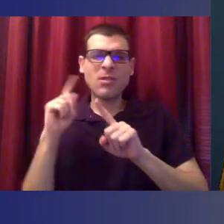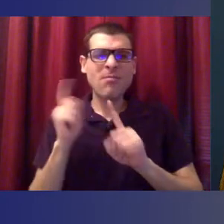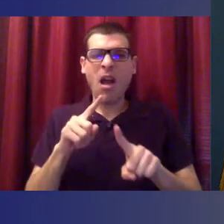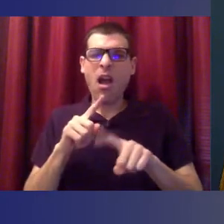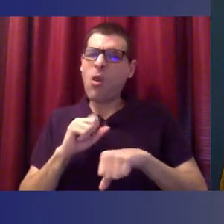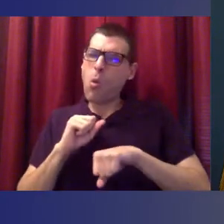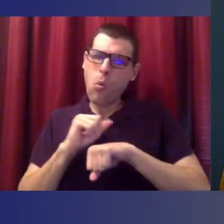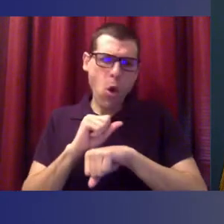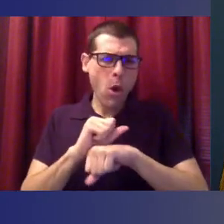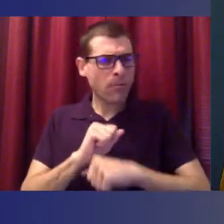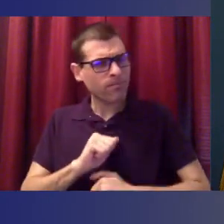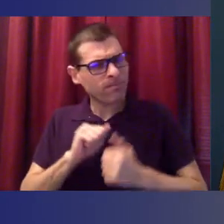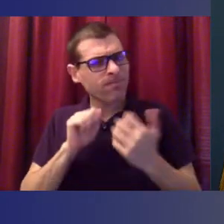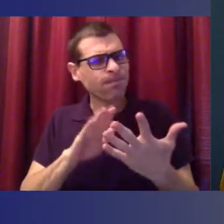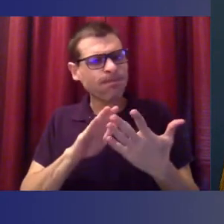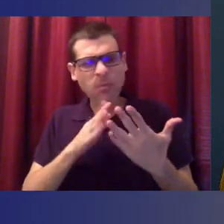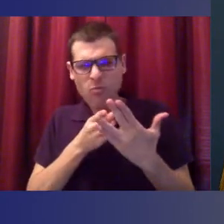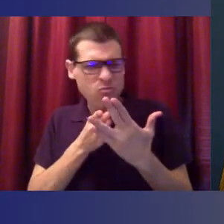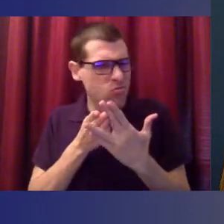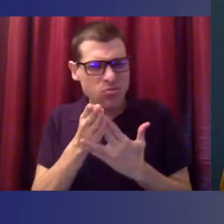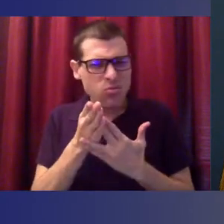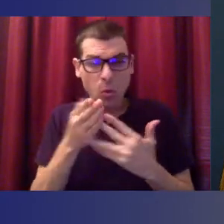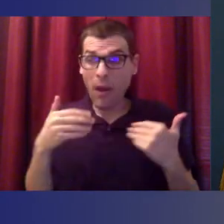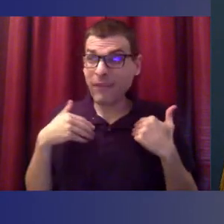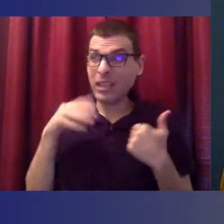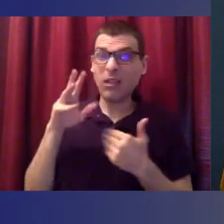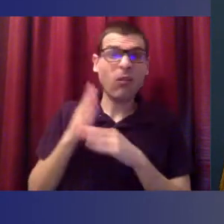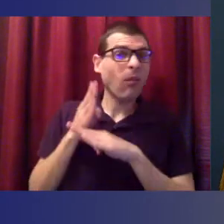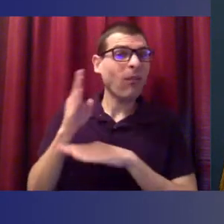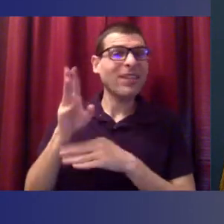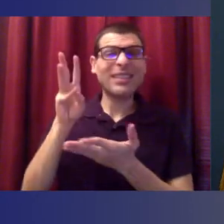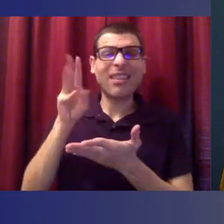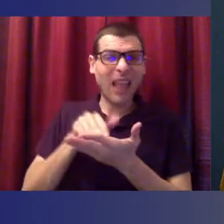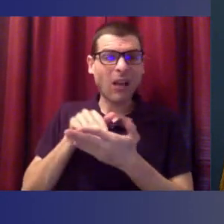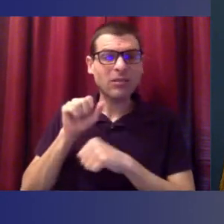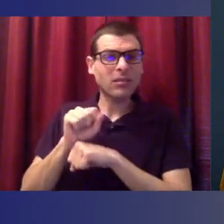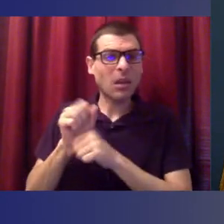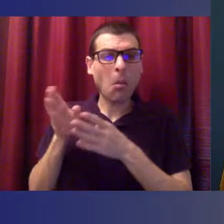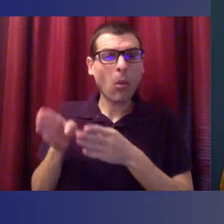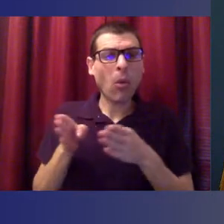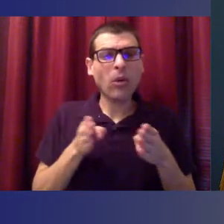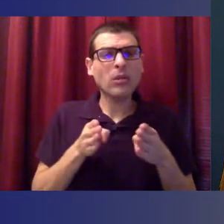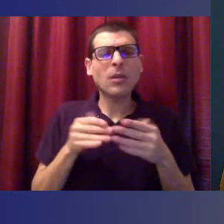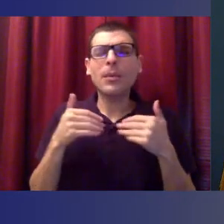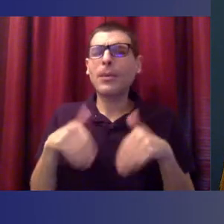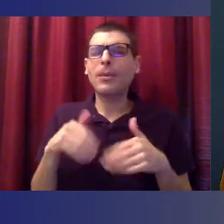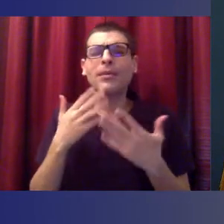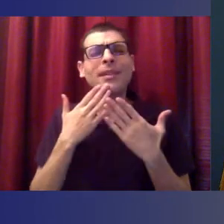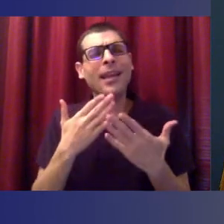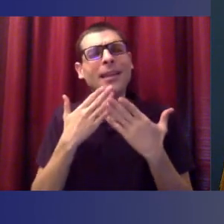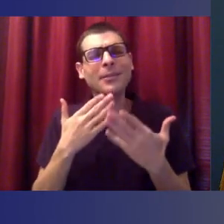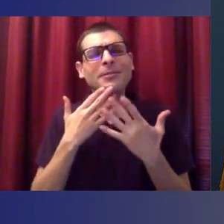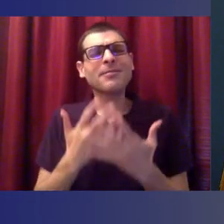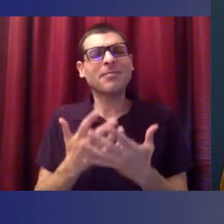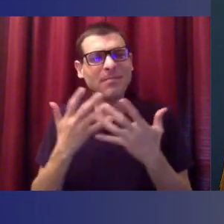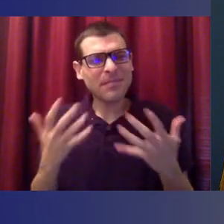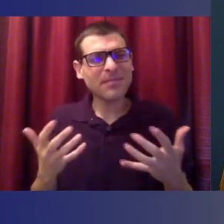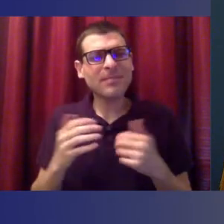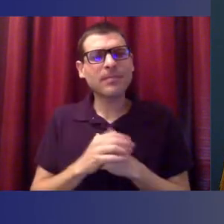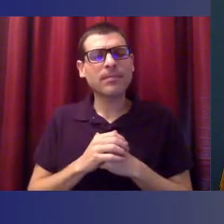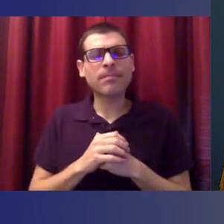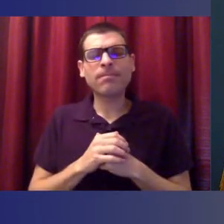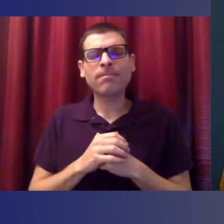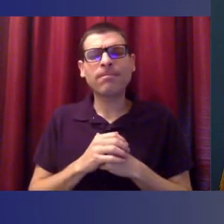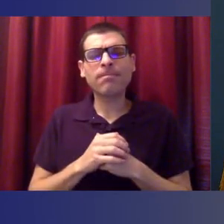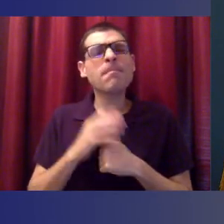employees. I am profoundly grateful to all of you. But I'm also aware that our staff can only show up